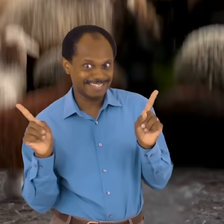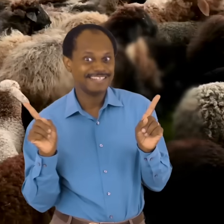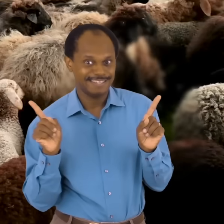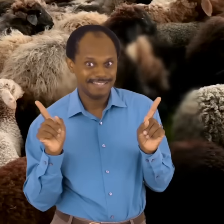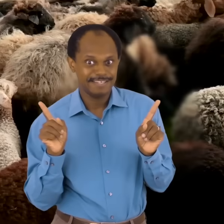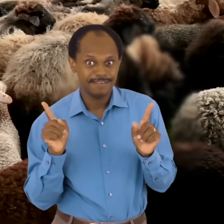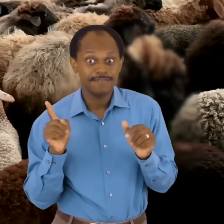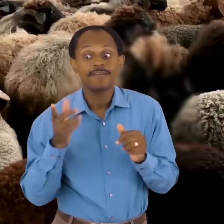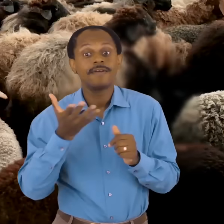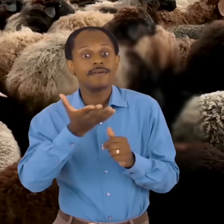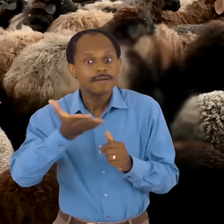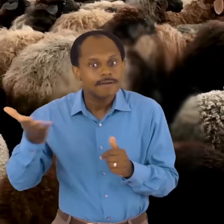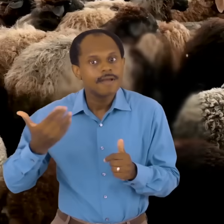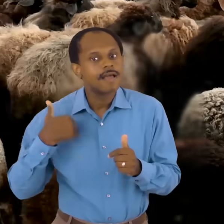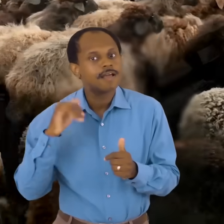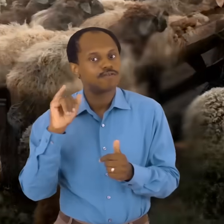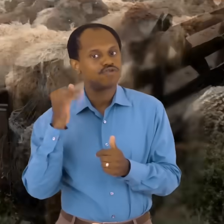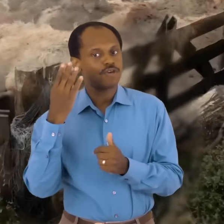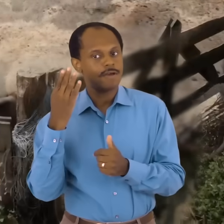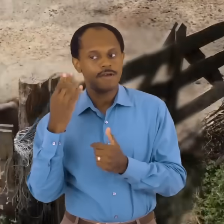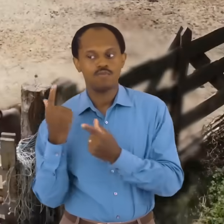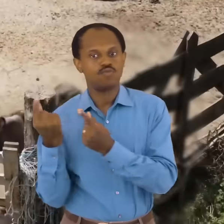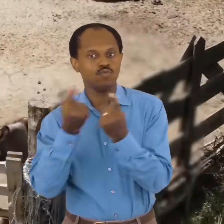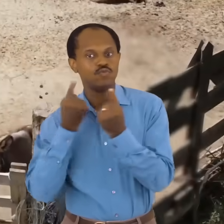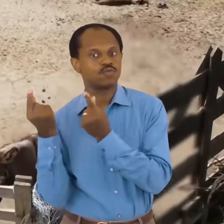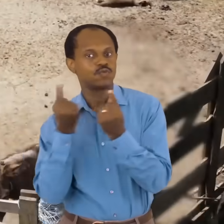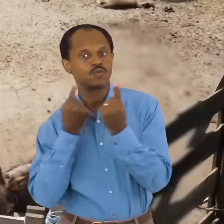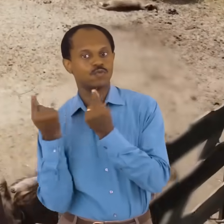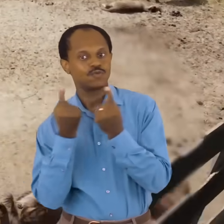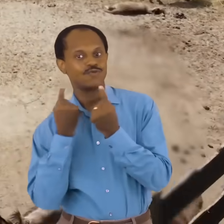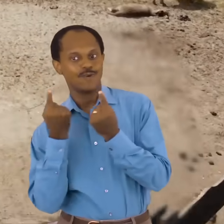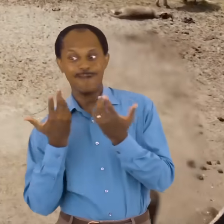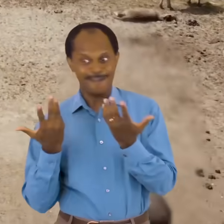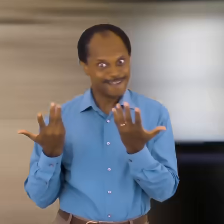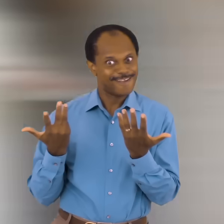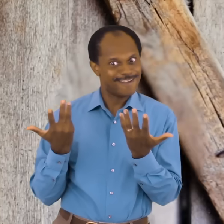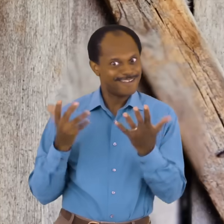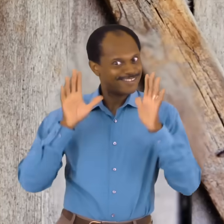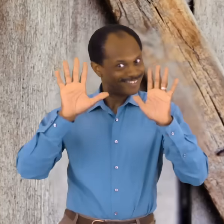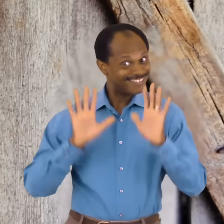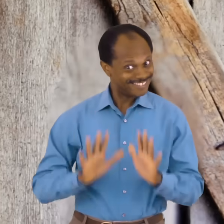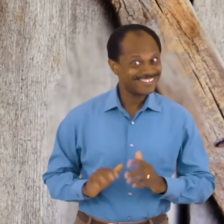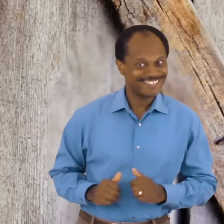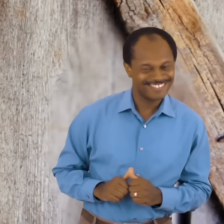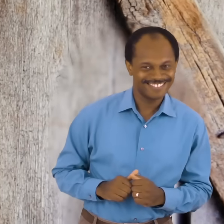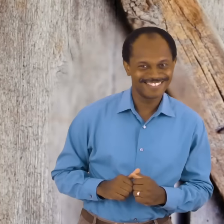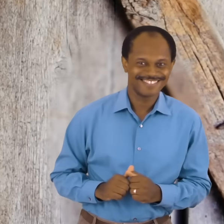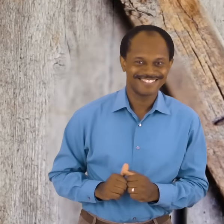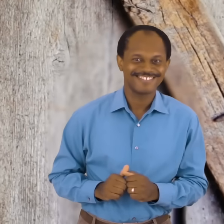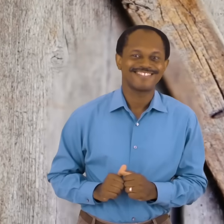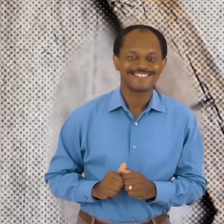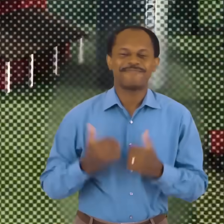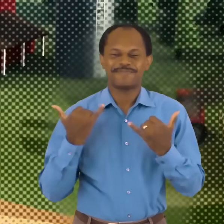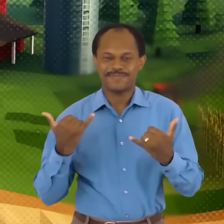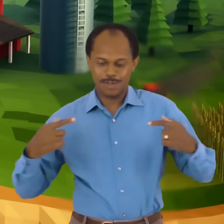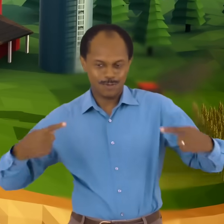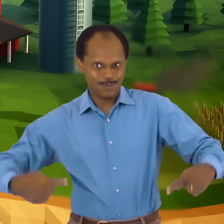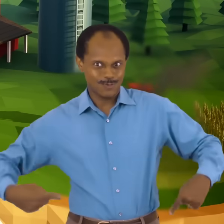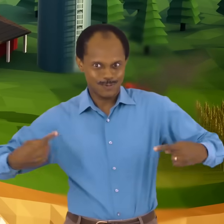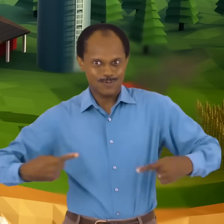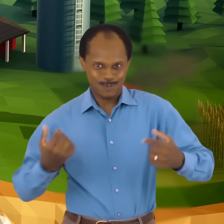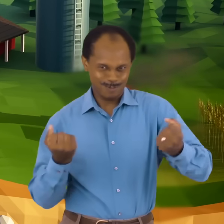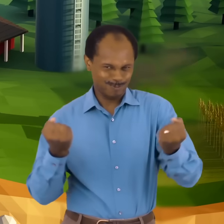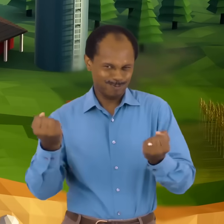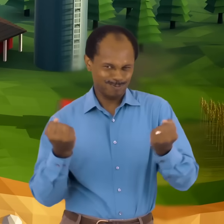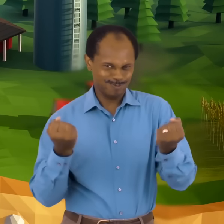important jobs to do that keep the farm running wow that's farmtastic let's